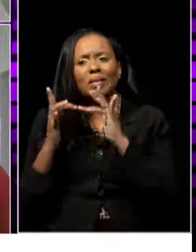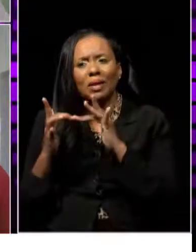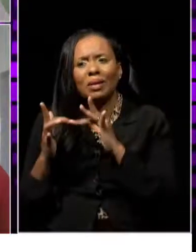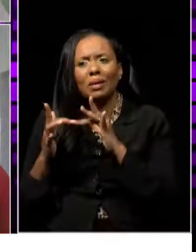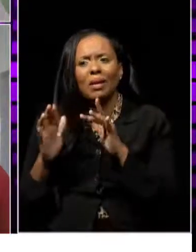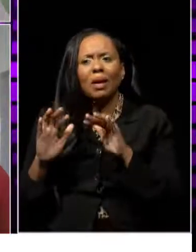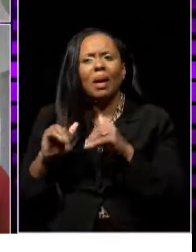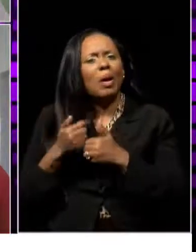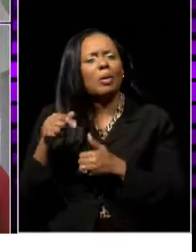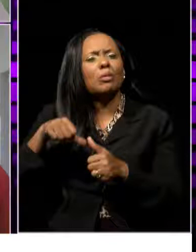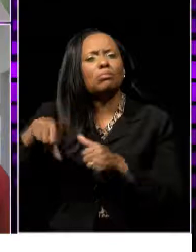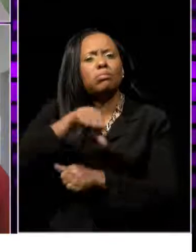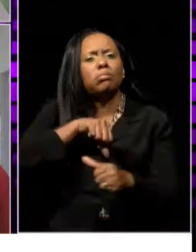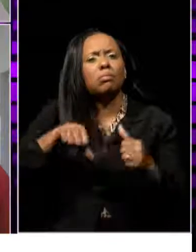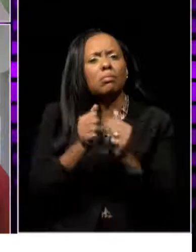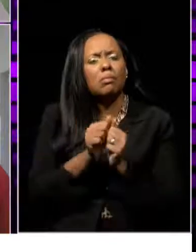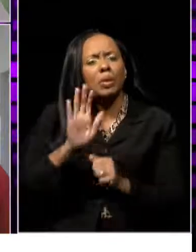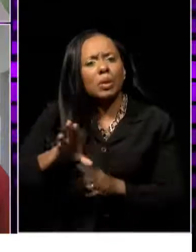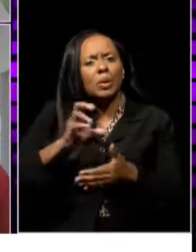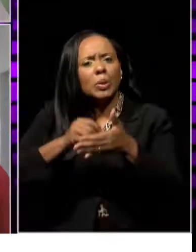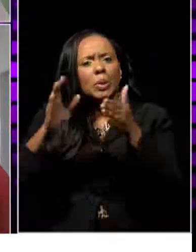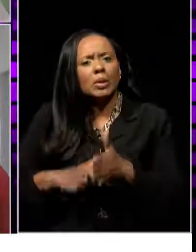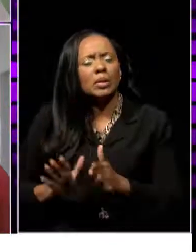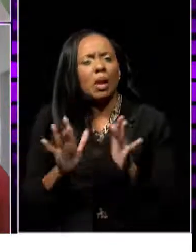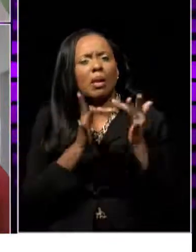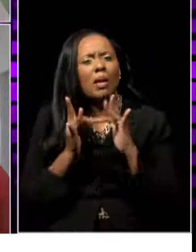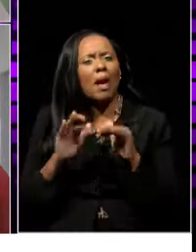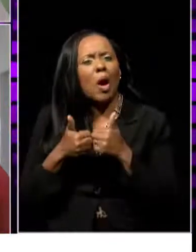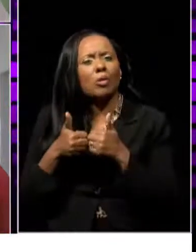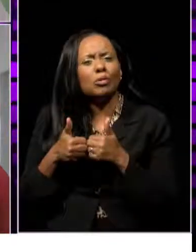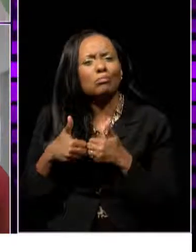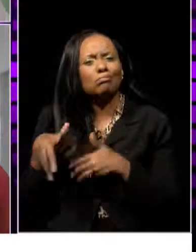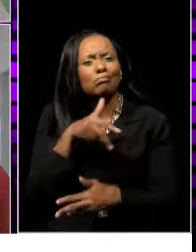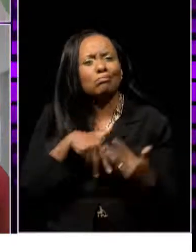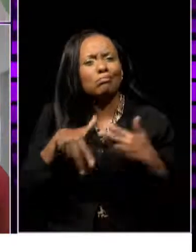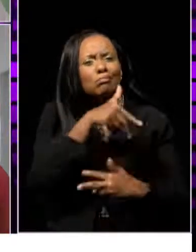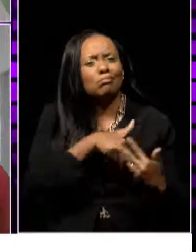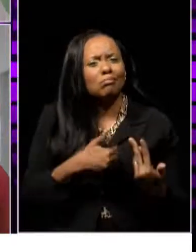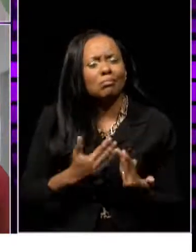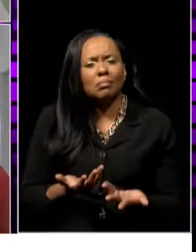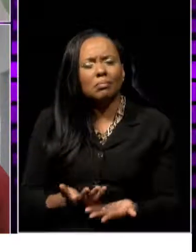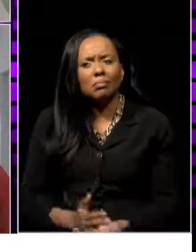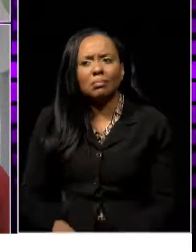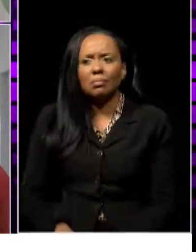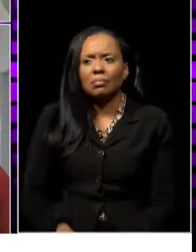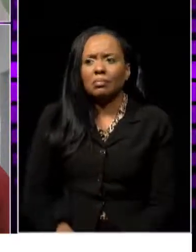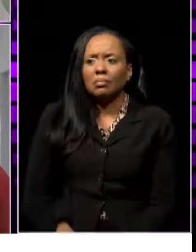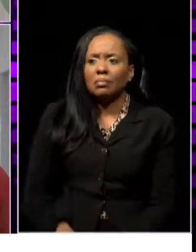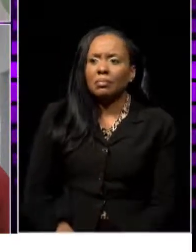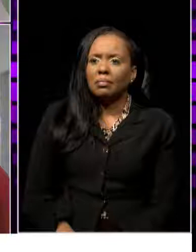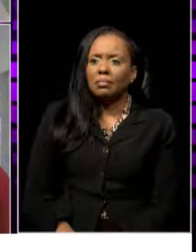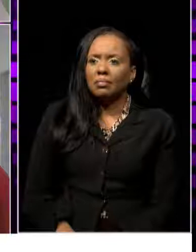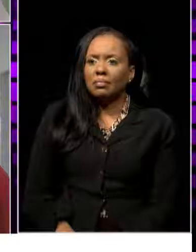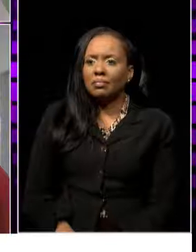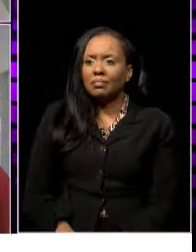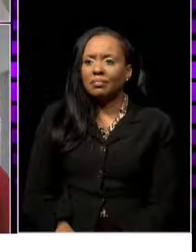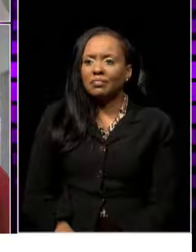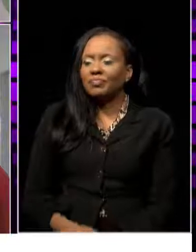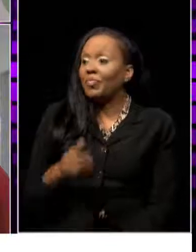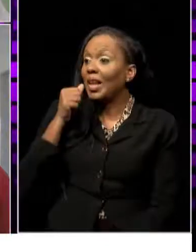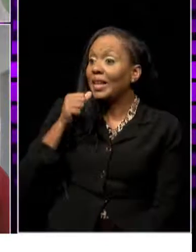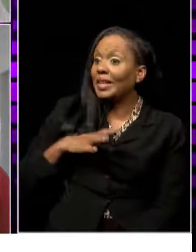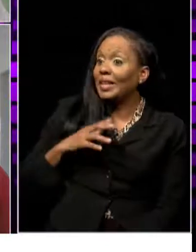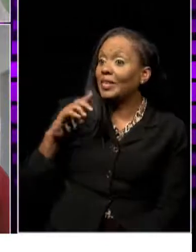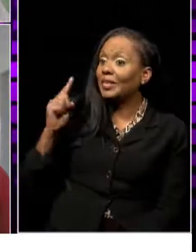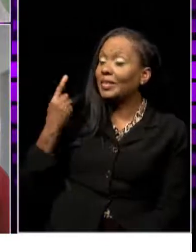relationships with your students in this online environment? You Ladies want to go first, first. Mr. Richard? Okay.